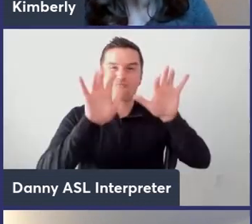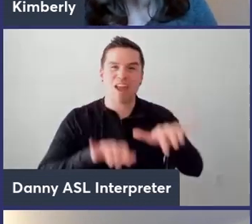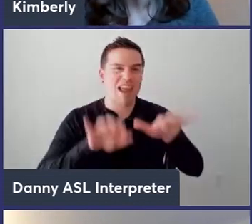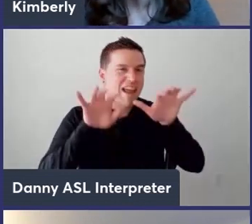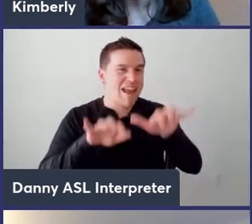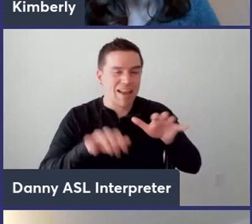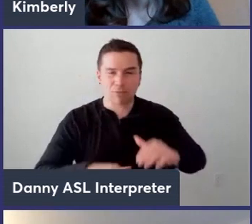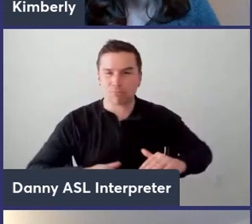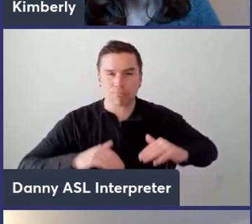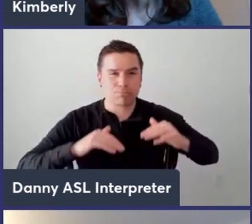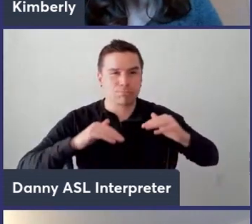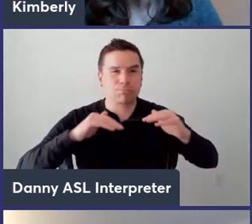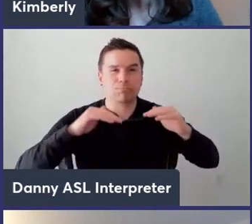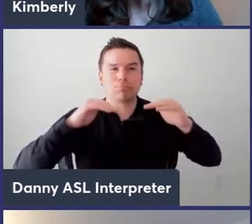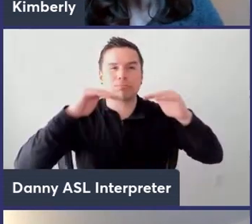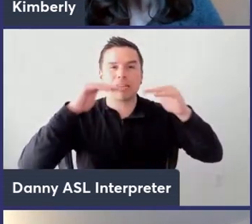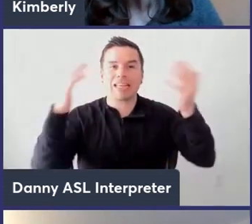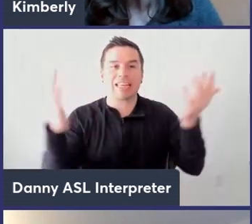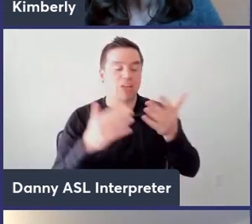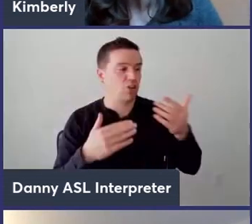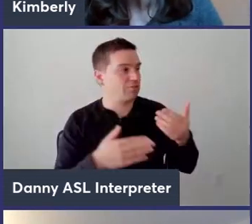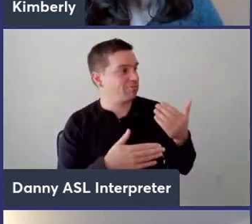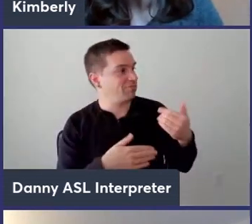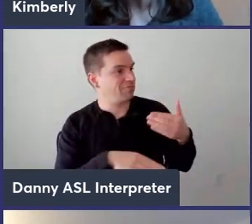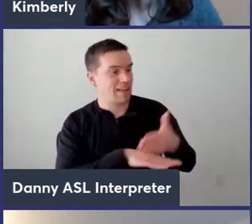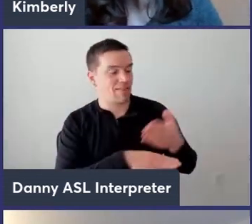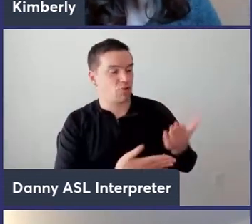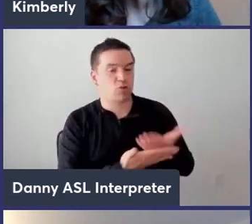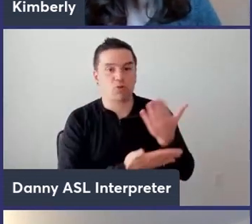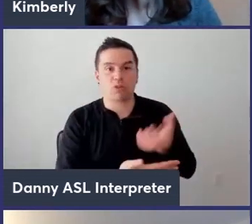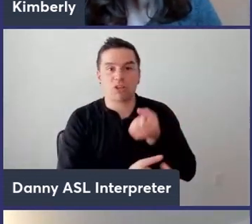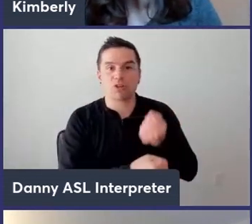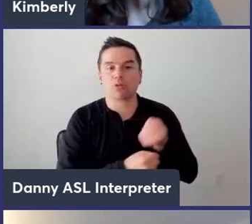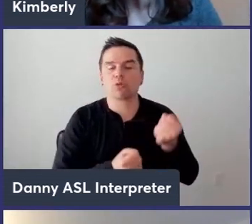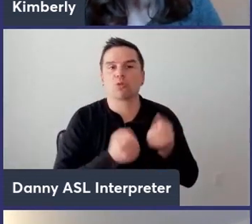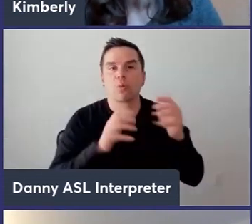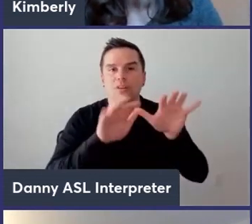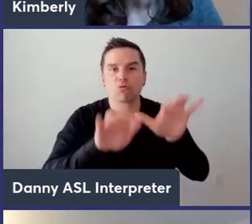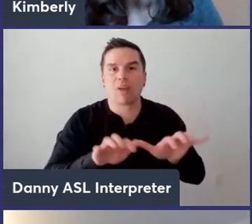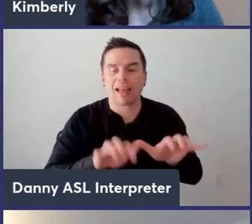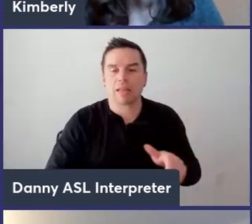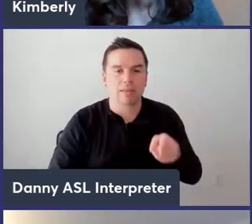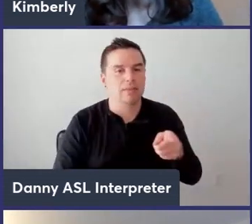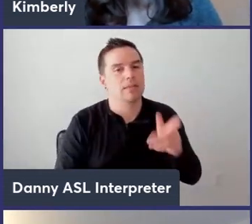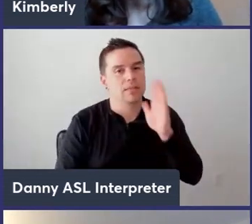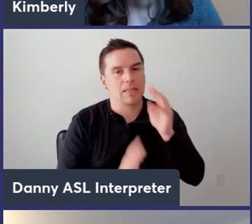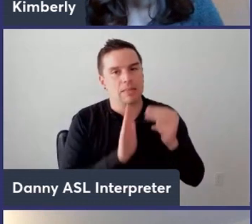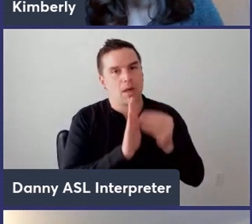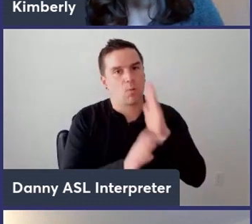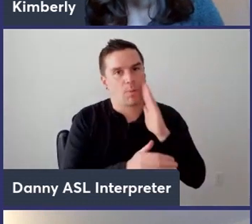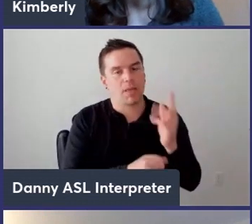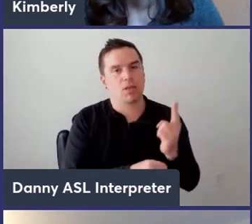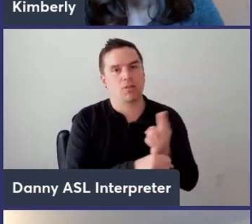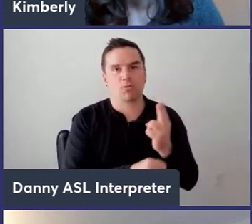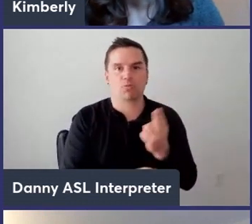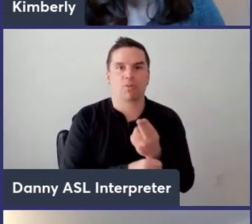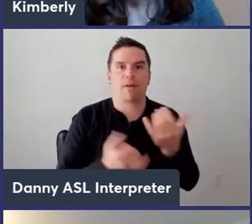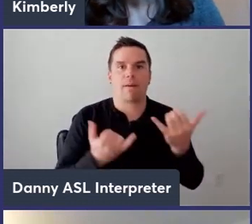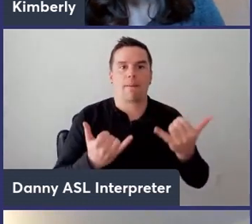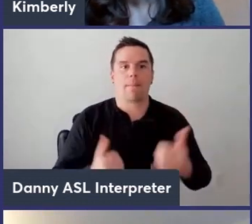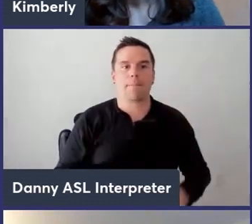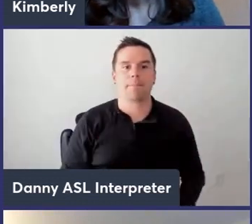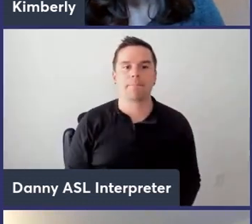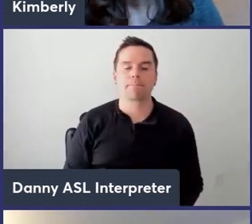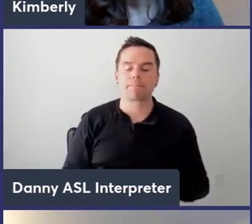over really, you know, since the new year. We've had so much rain. It would also be helpful for us right now. I Totally. can also see a use case where you have this